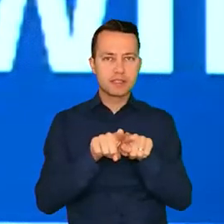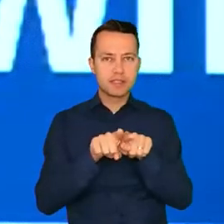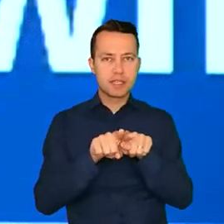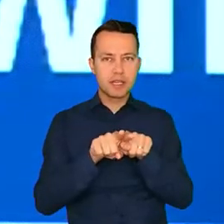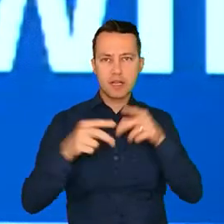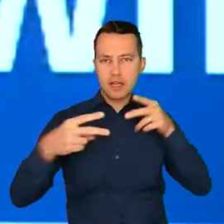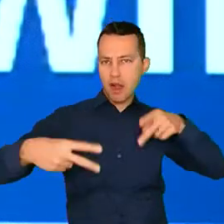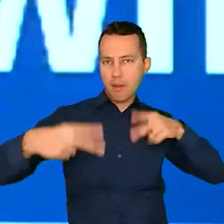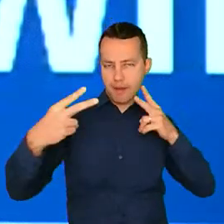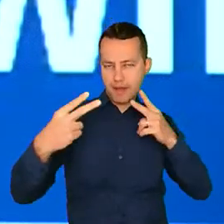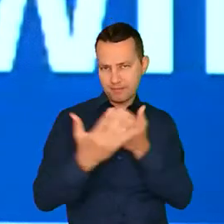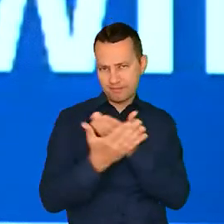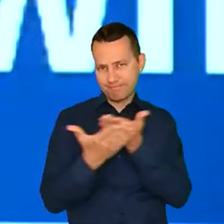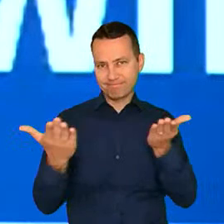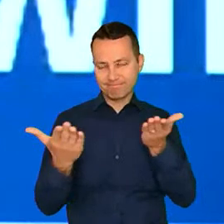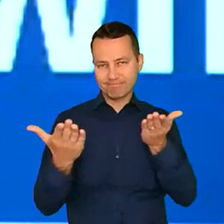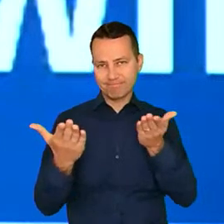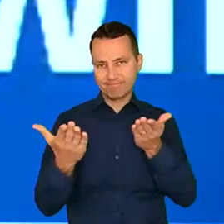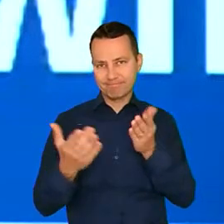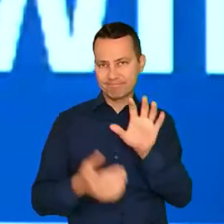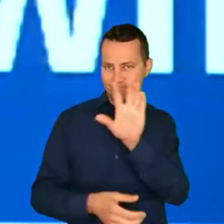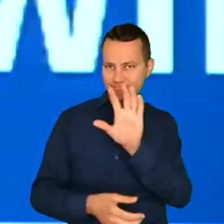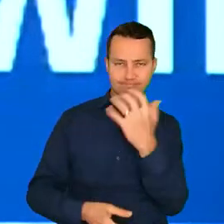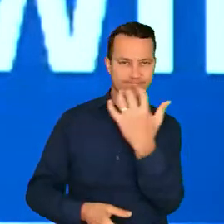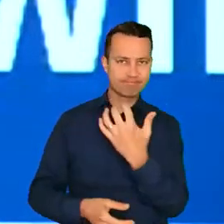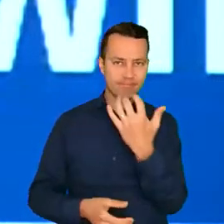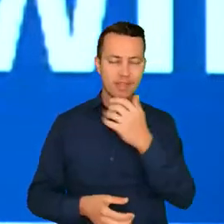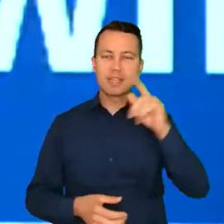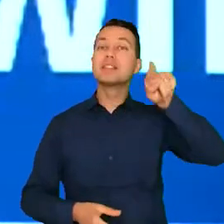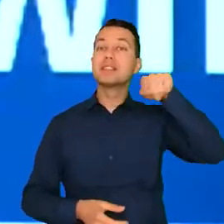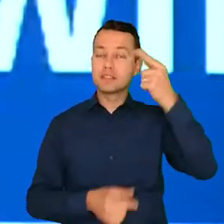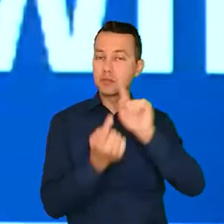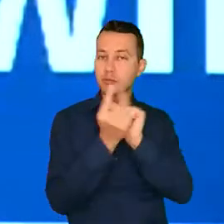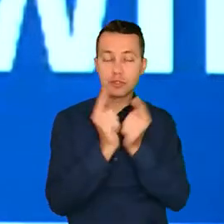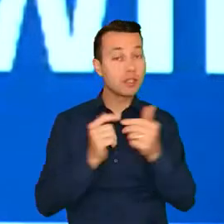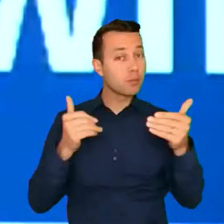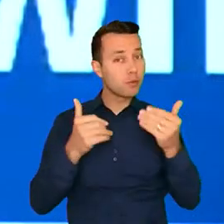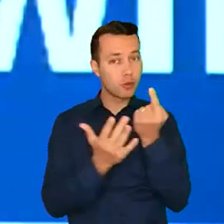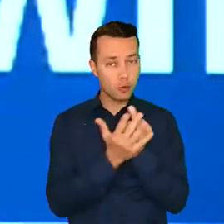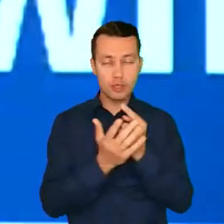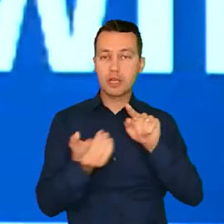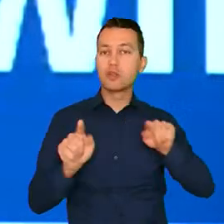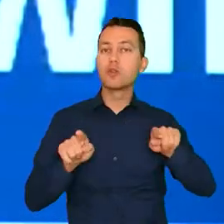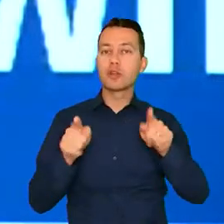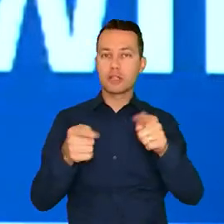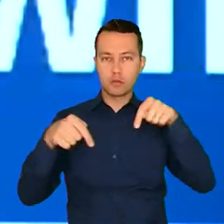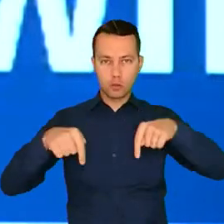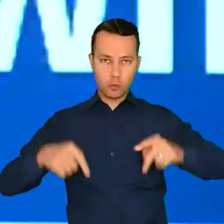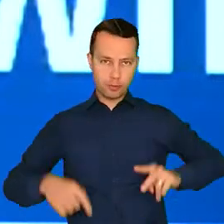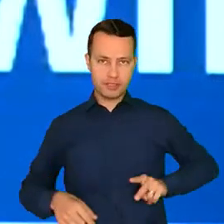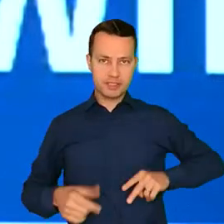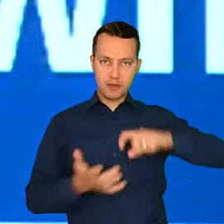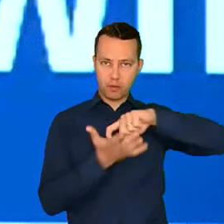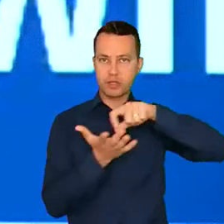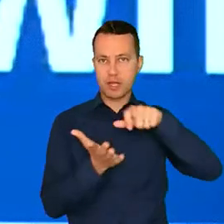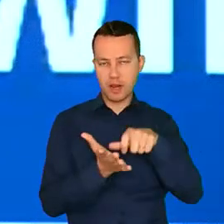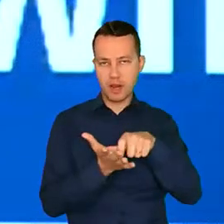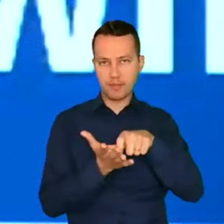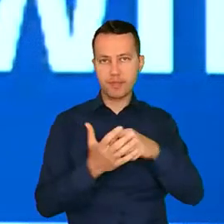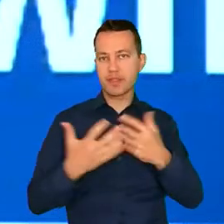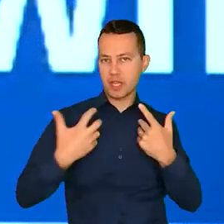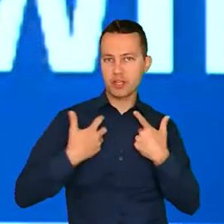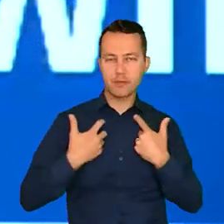are meeting online, and as I've said, I really hope that the next meeting will be organized in